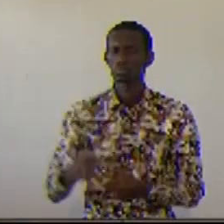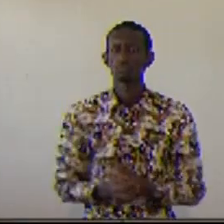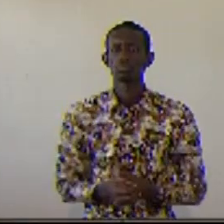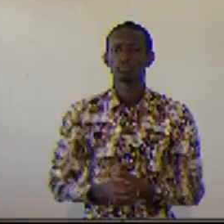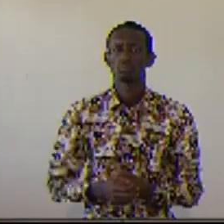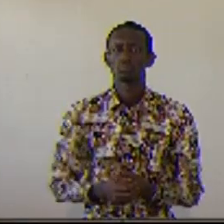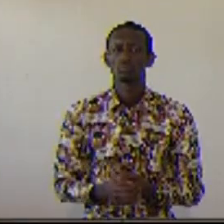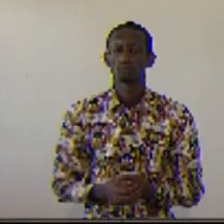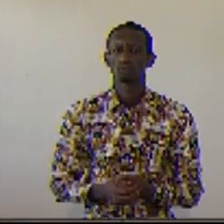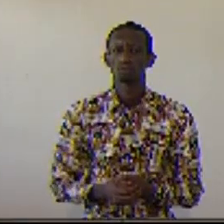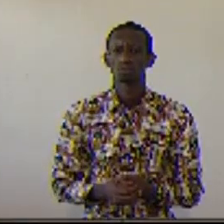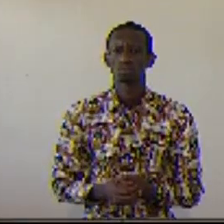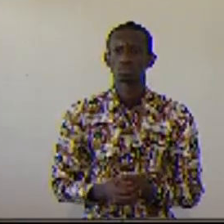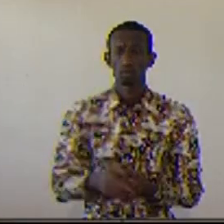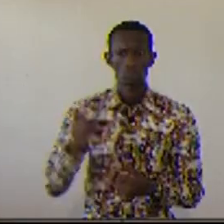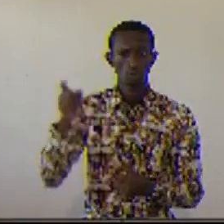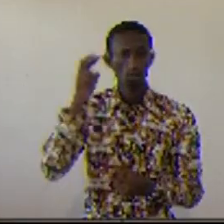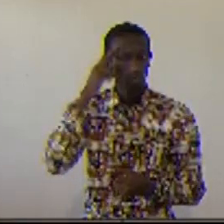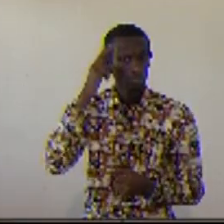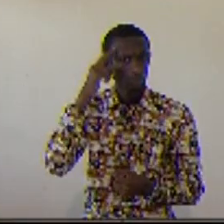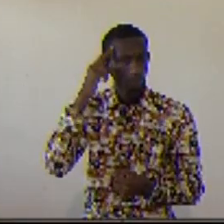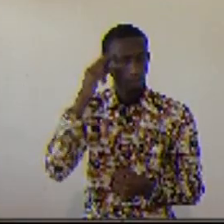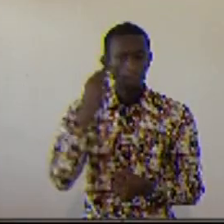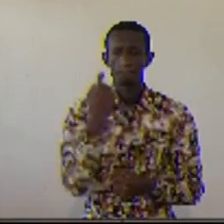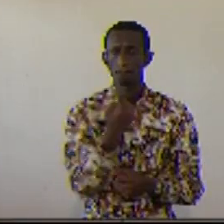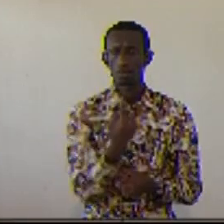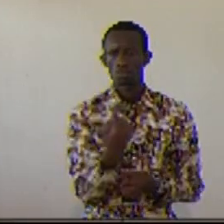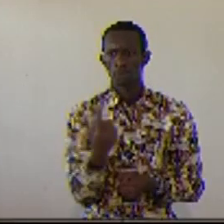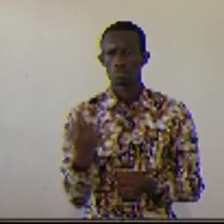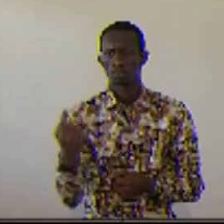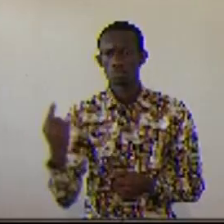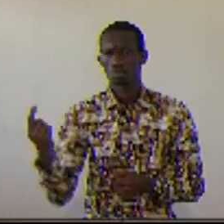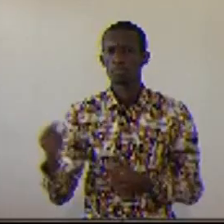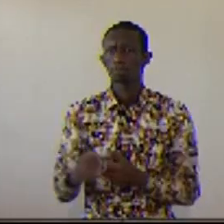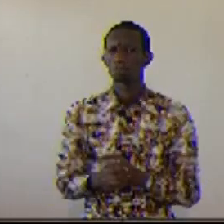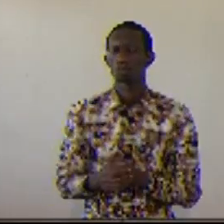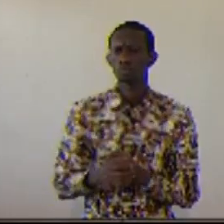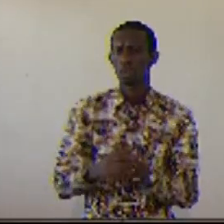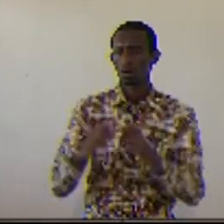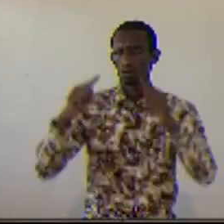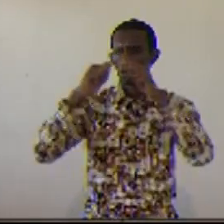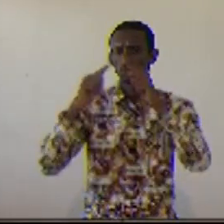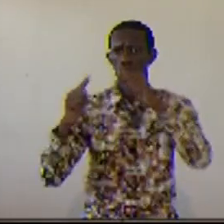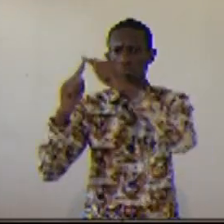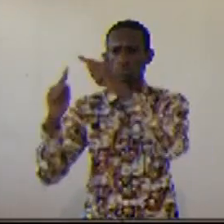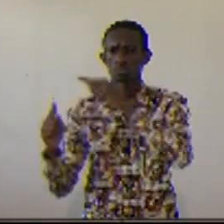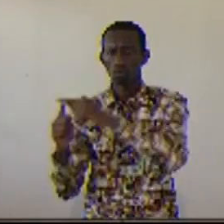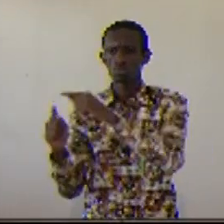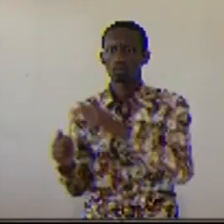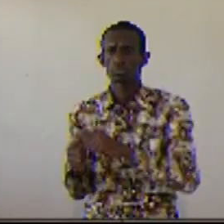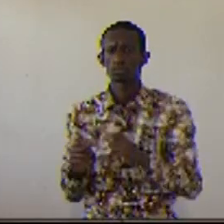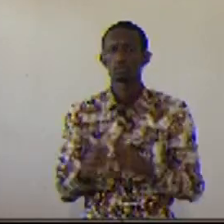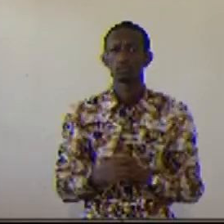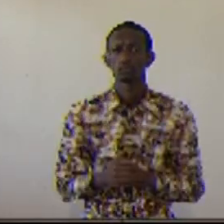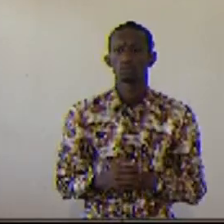hydrogen attached. And remember, on each carbon atom, each corner of this benzene ring, this is a